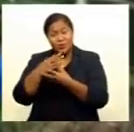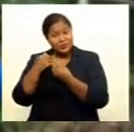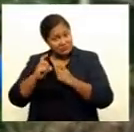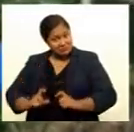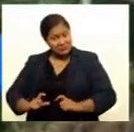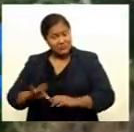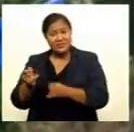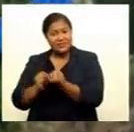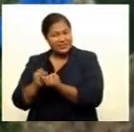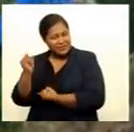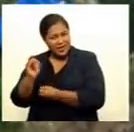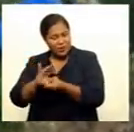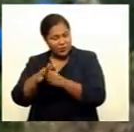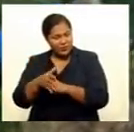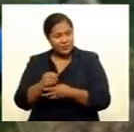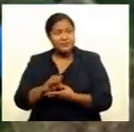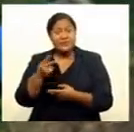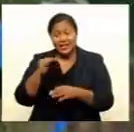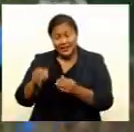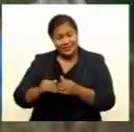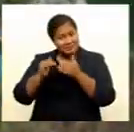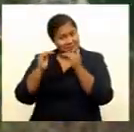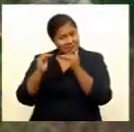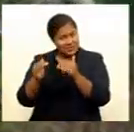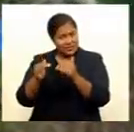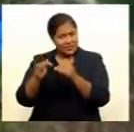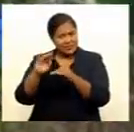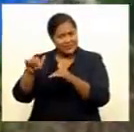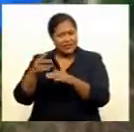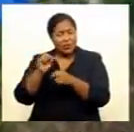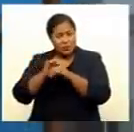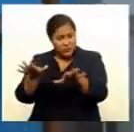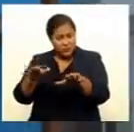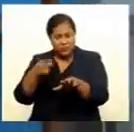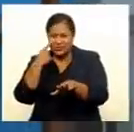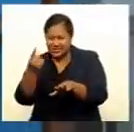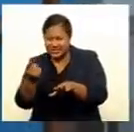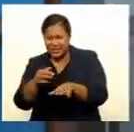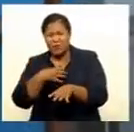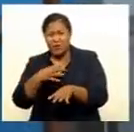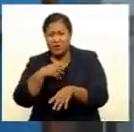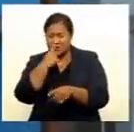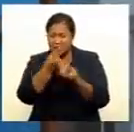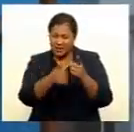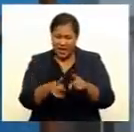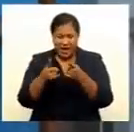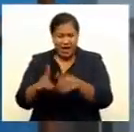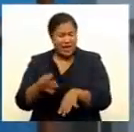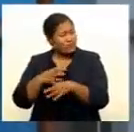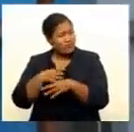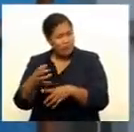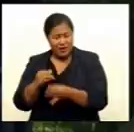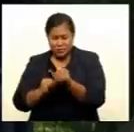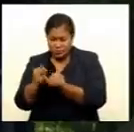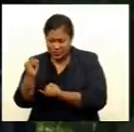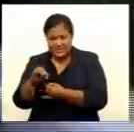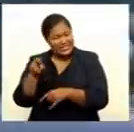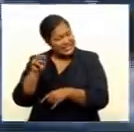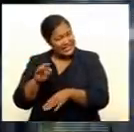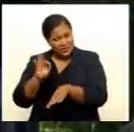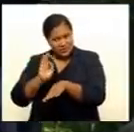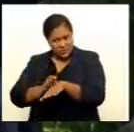ministry fears the next progression of the COVID-19 outbreak will see more people dying and more severe cases needing